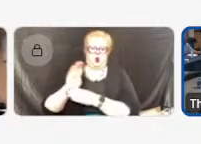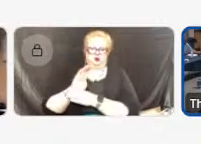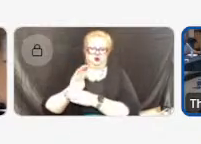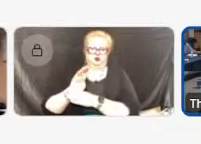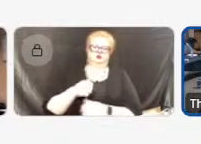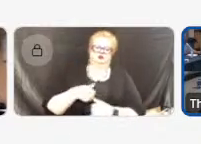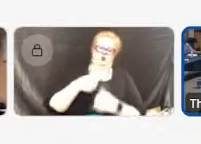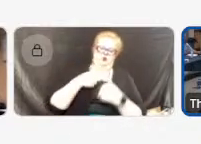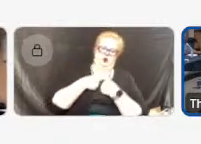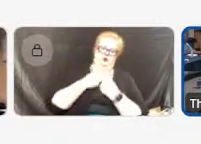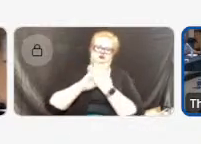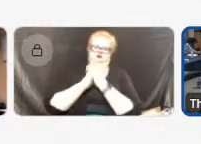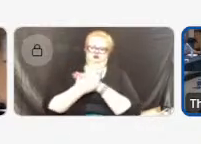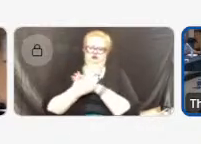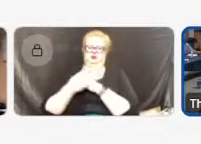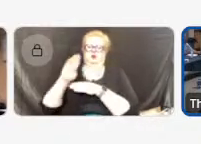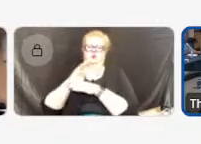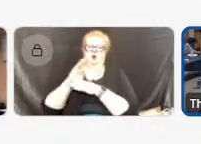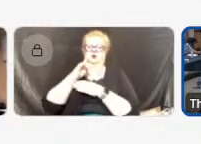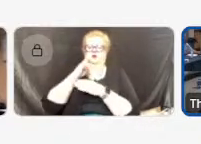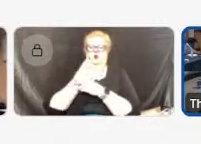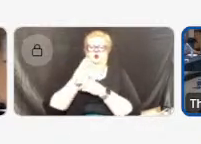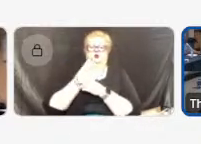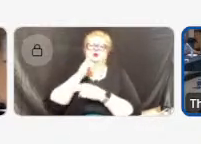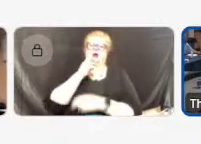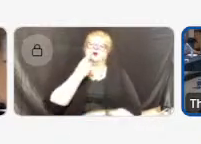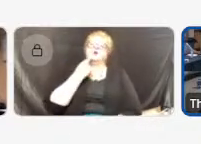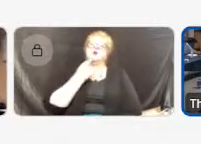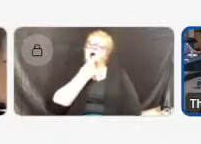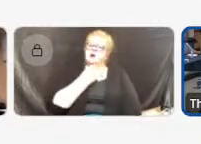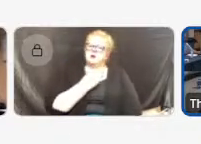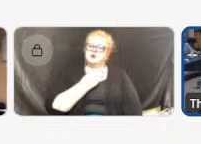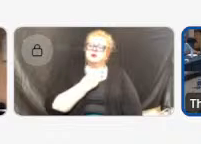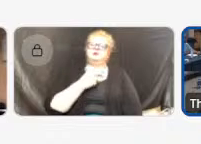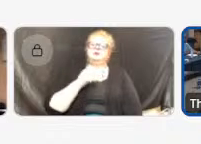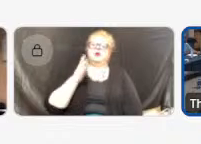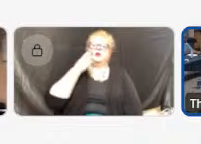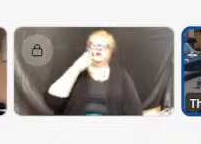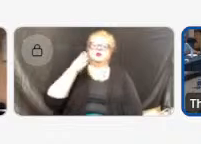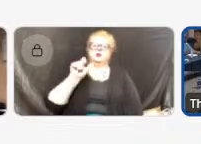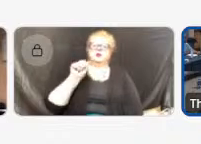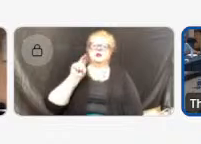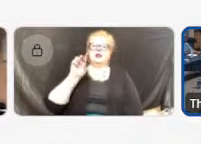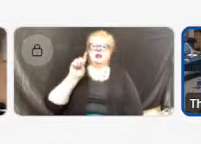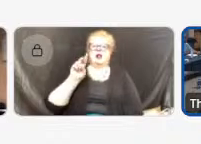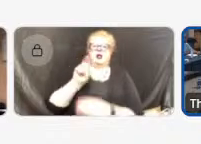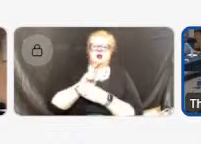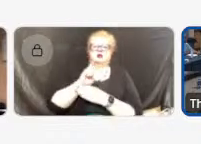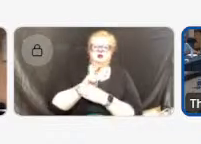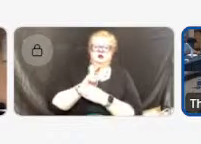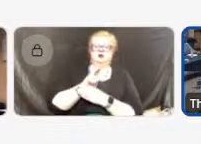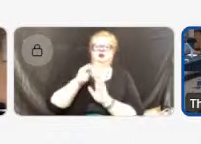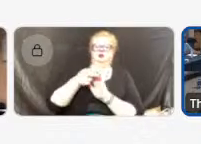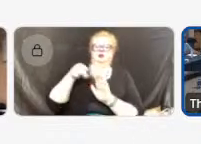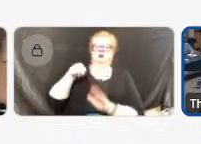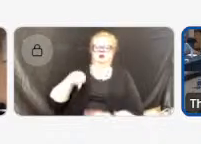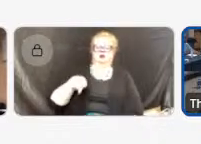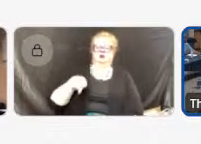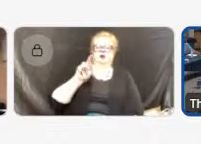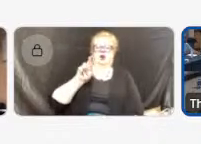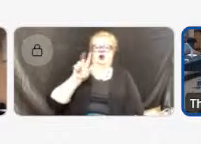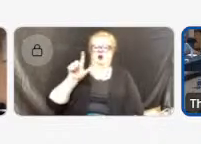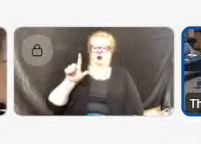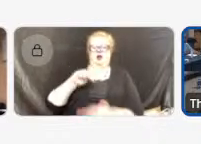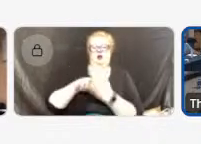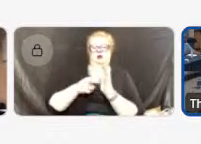use as a restaurant. The city's future land use plan designates the property as RL or residential low